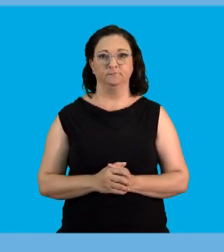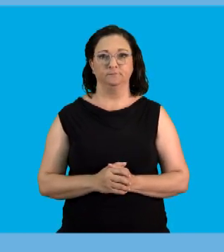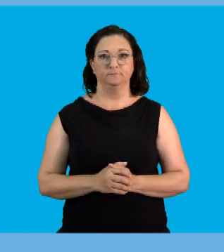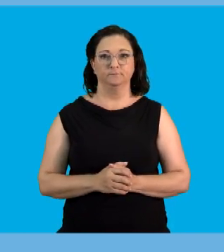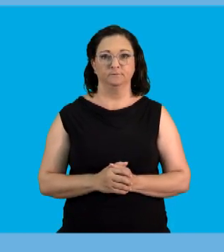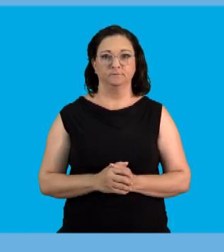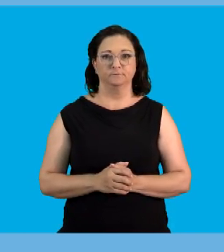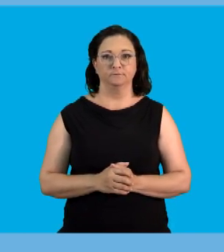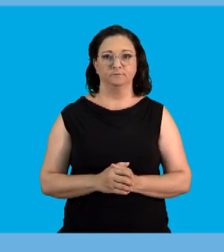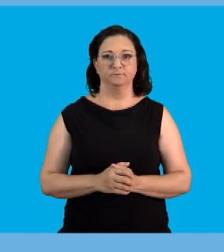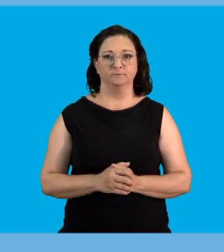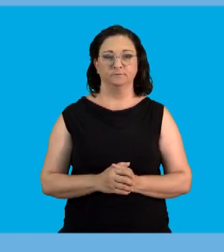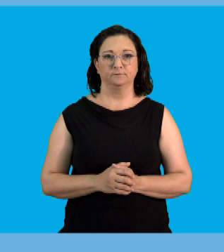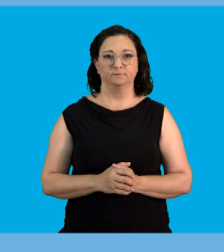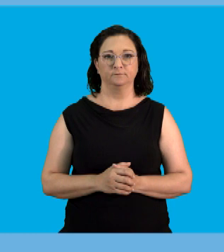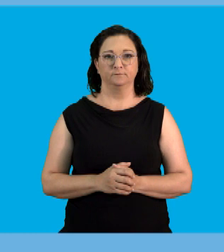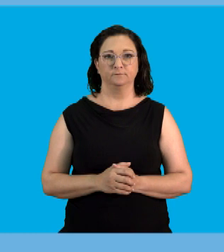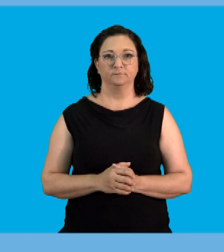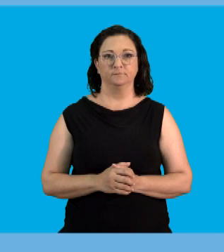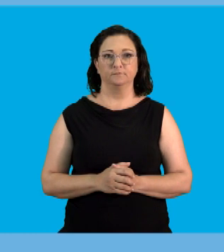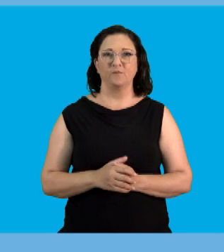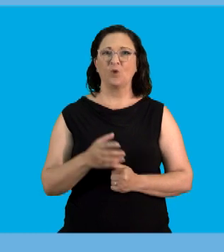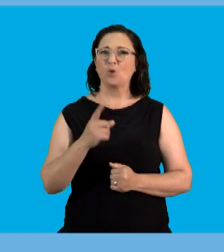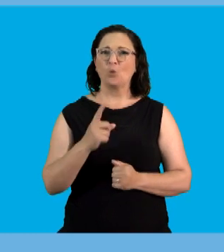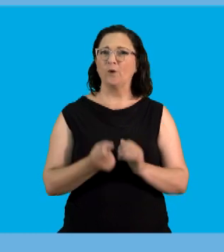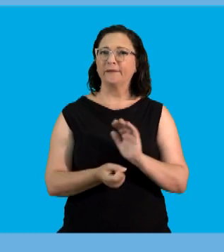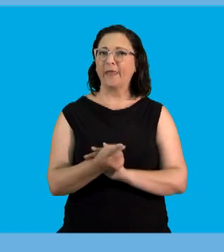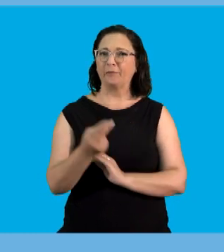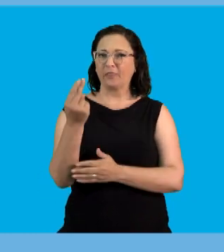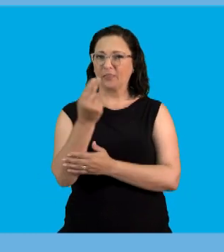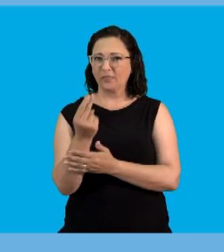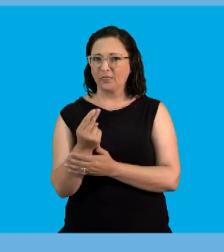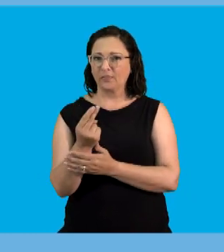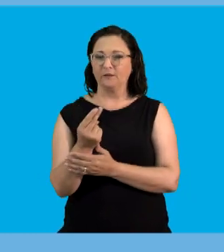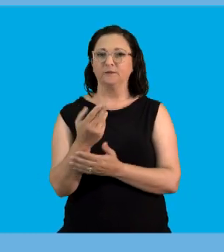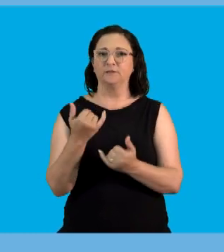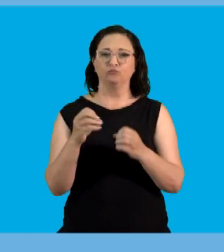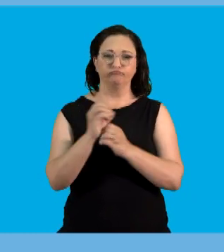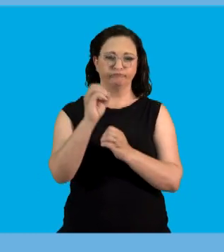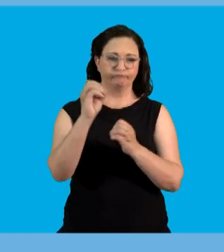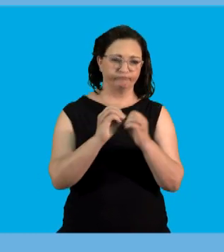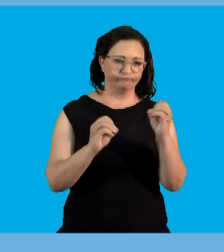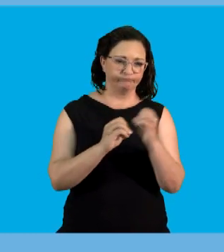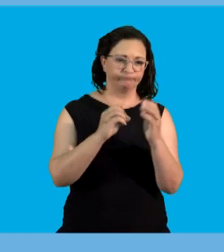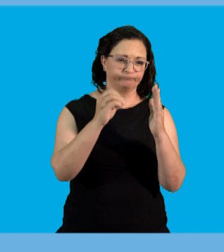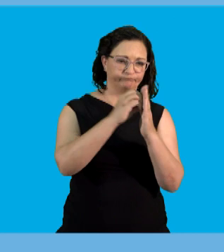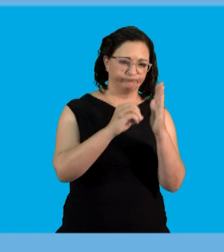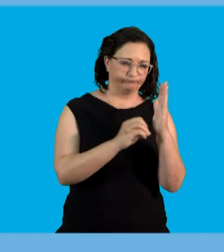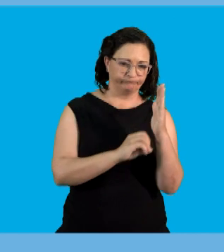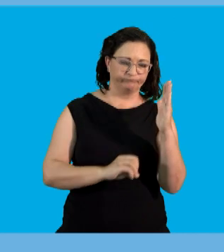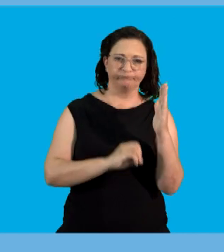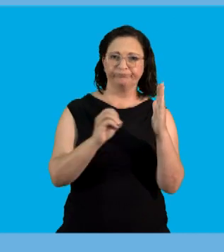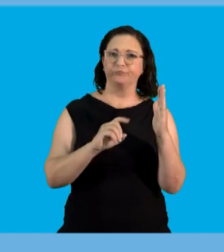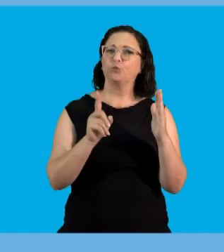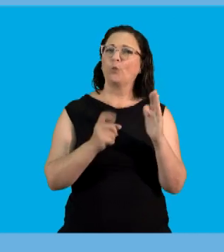Right? So then, let's now answer the question. Describe what is happening in the diagram with reference to the collision of the particles with the wall